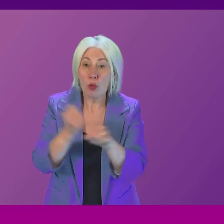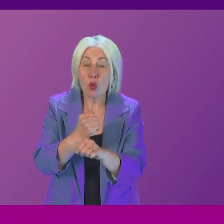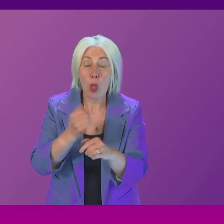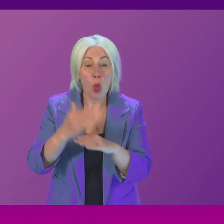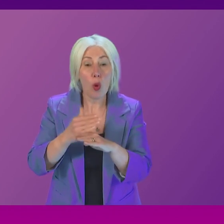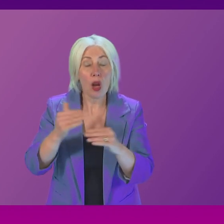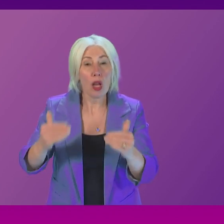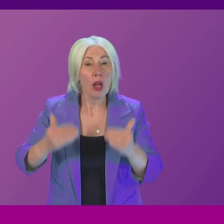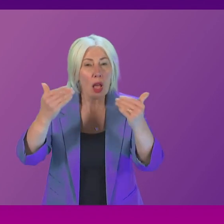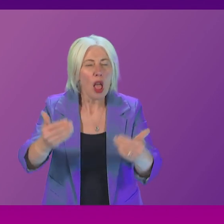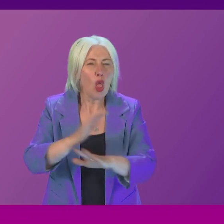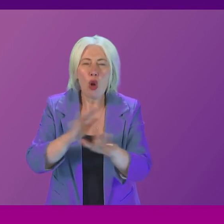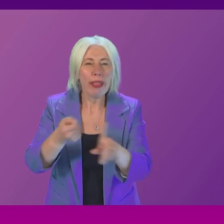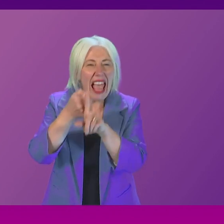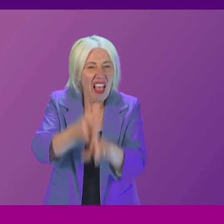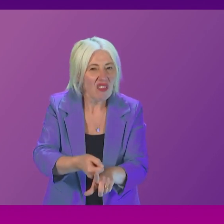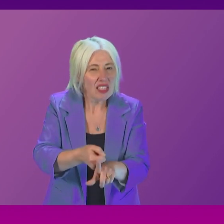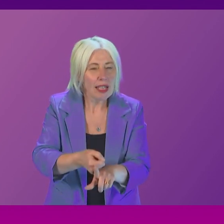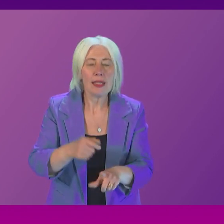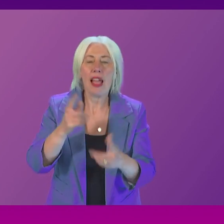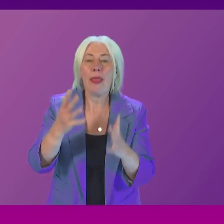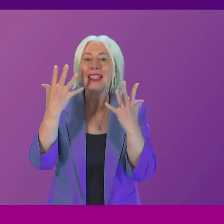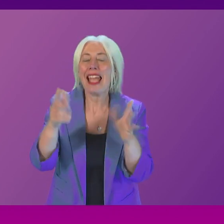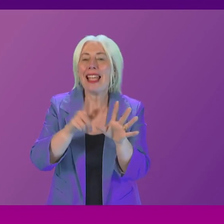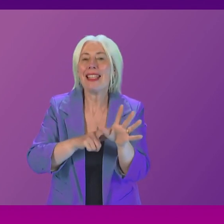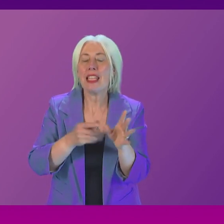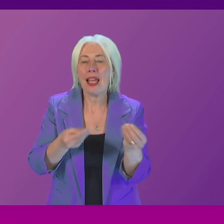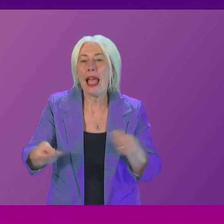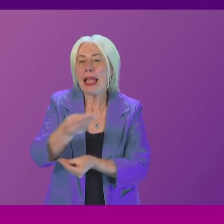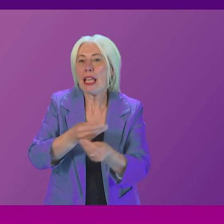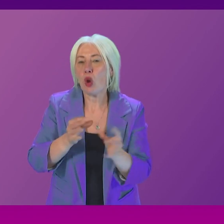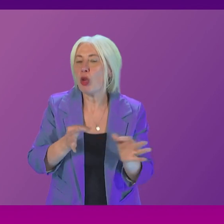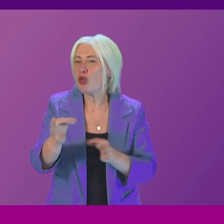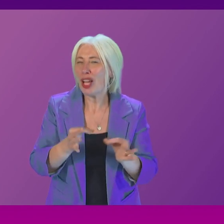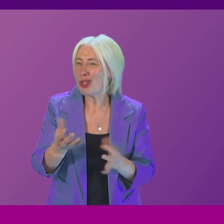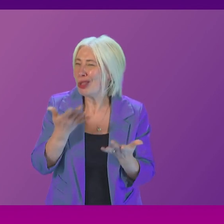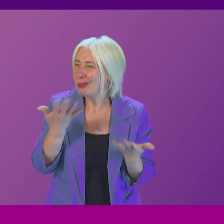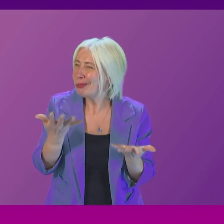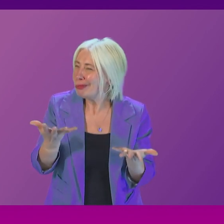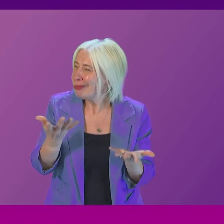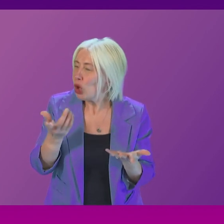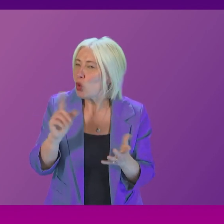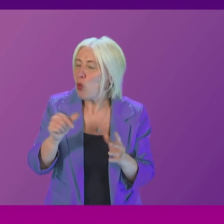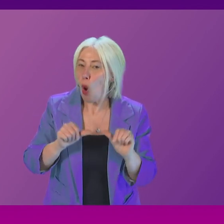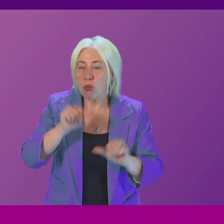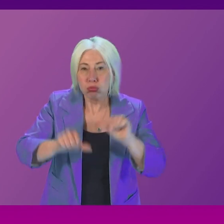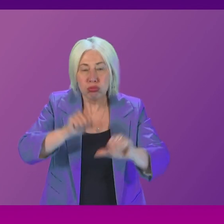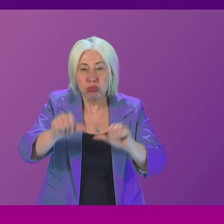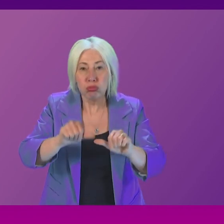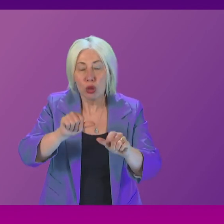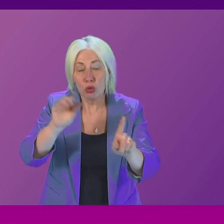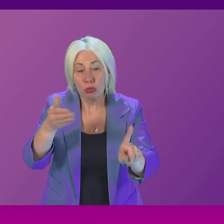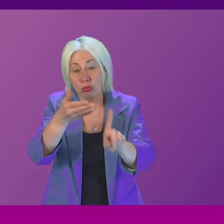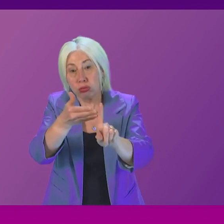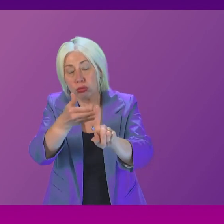forward on that? There wasn't really an emphasis on this in the 10-year economic strategy. So what progress has been made in terms of meeting the target